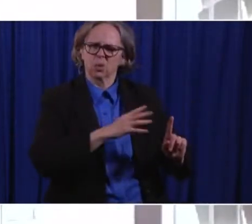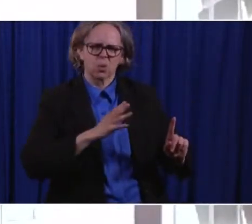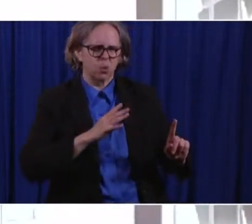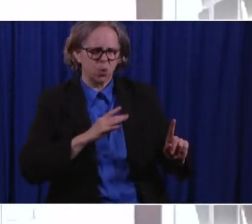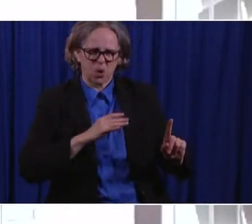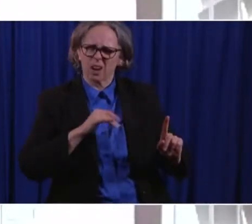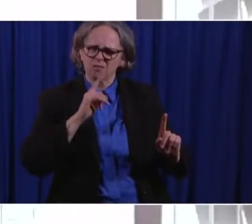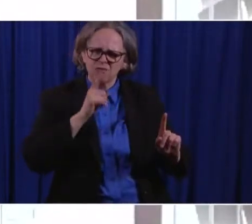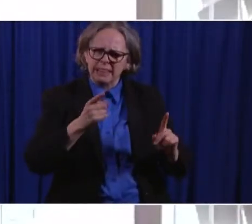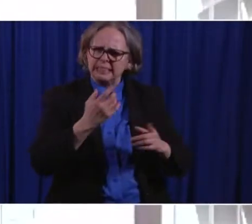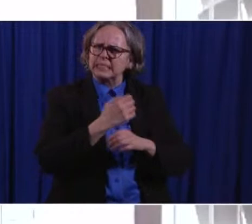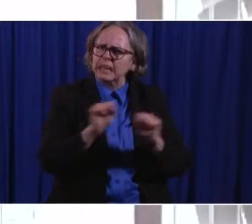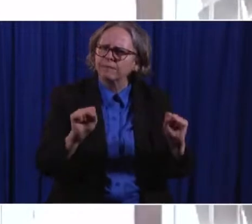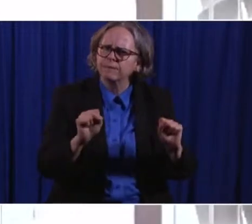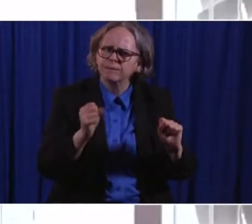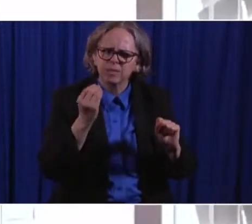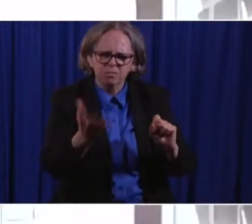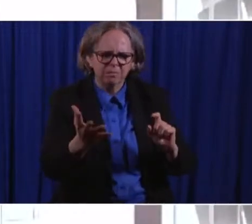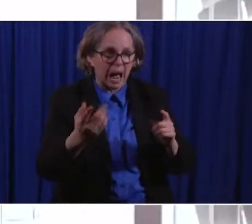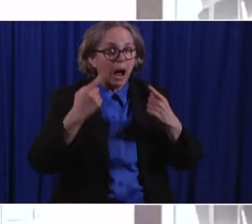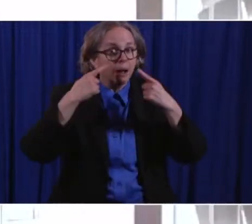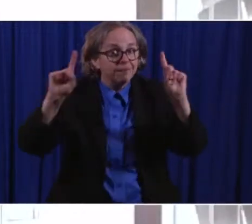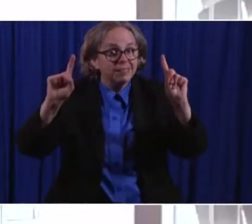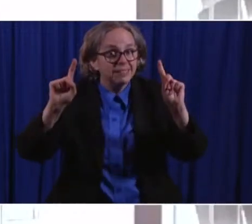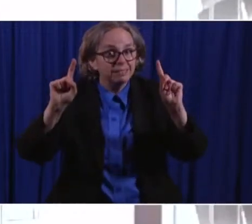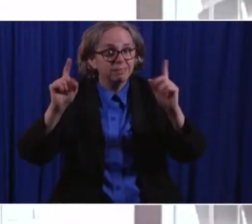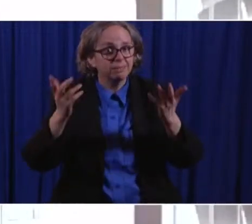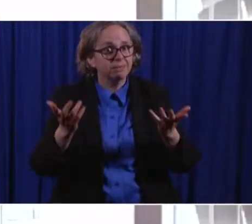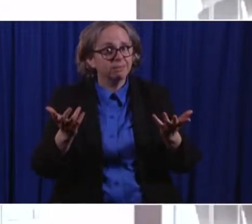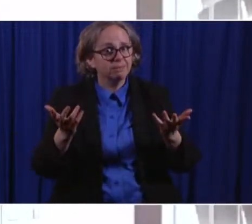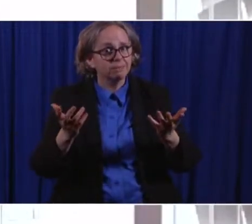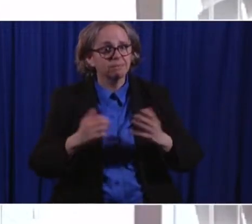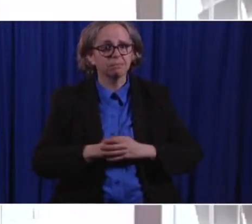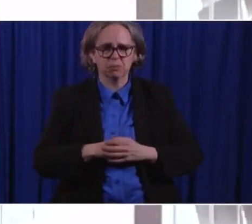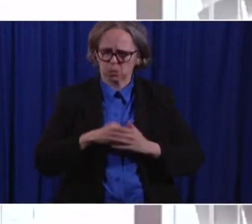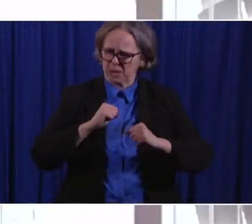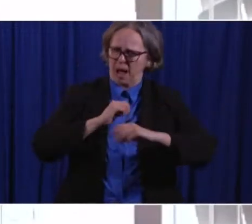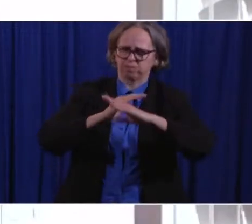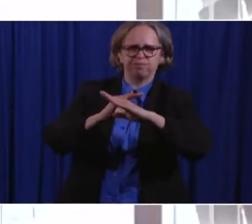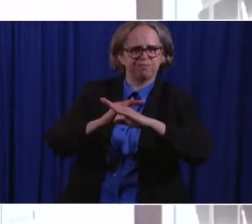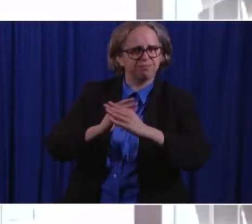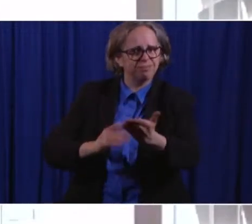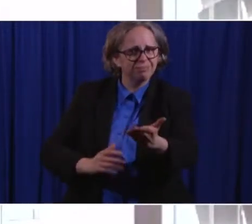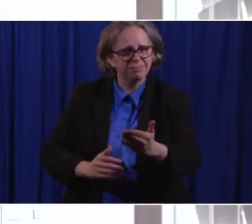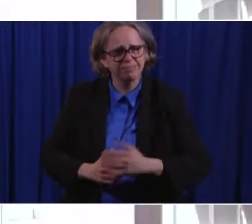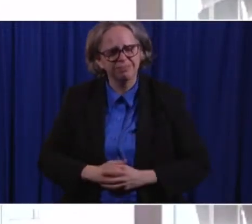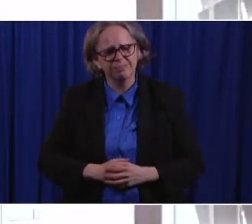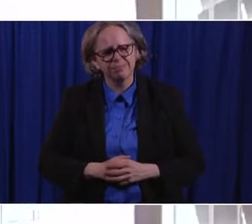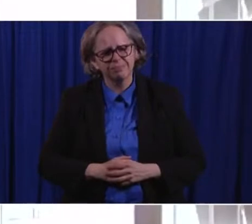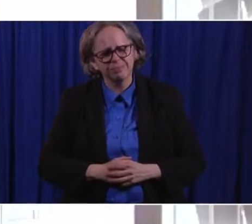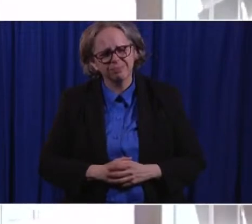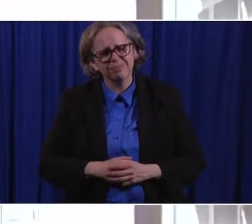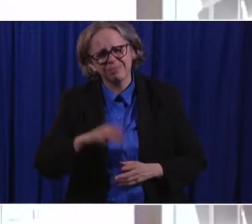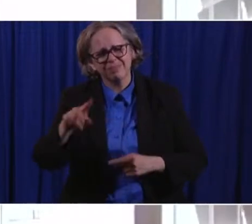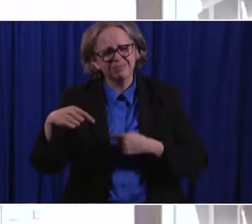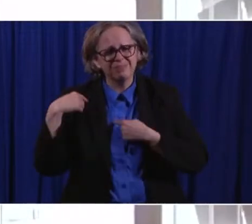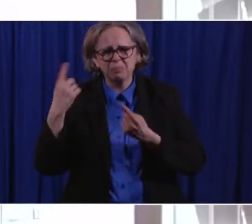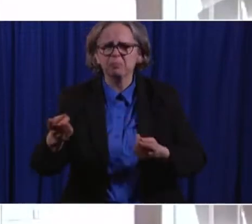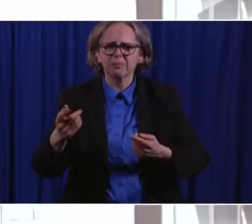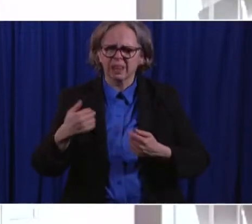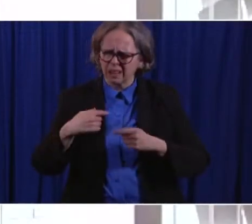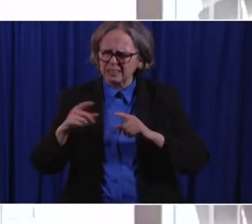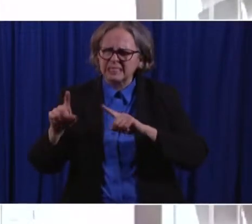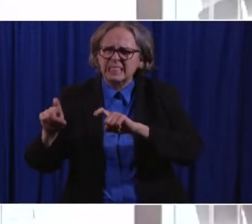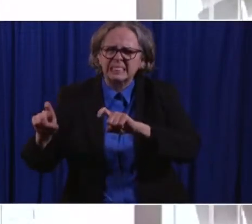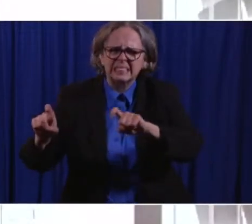incredibly effective. And the good news is now we have more and more evidence that something that initially I think